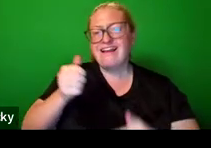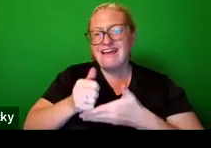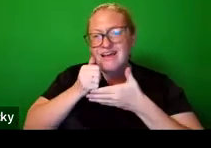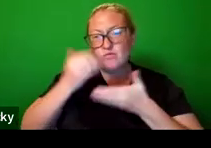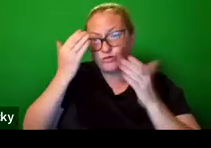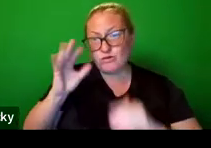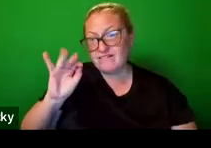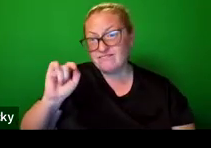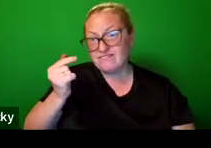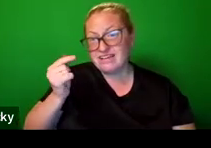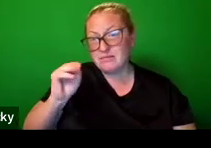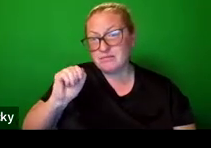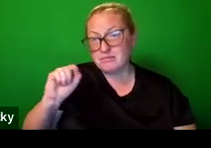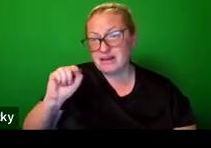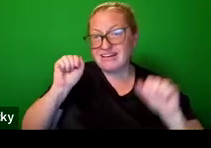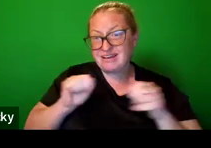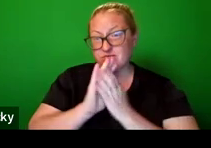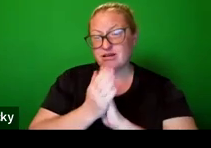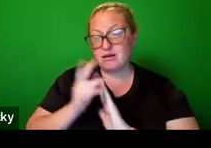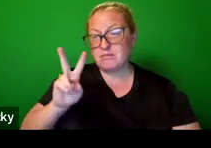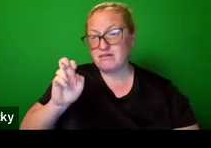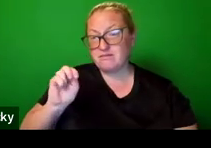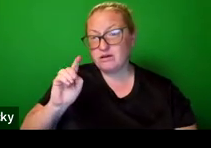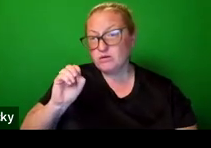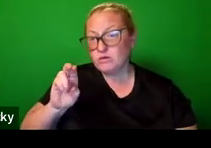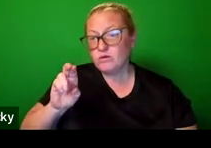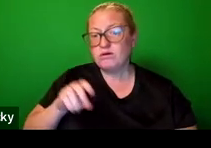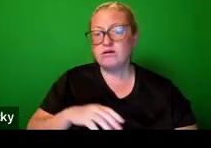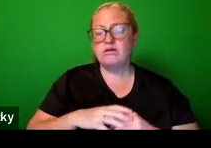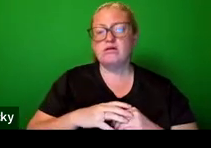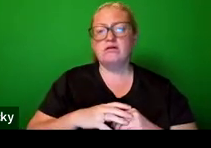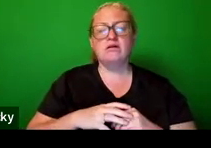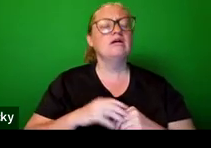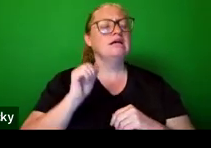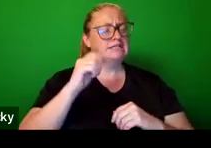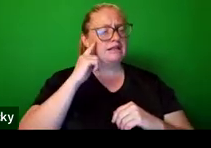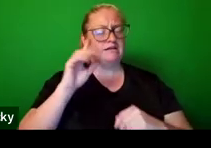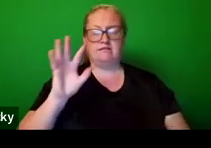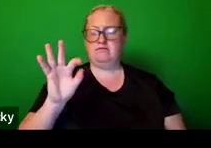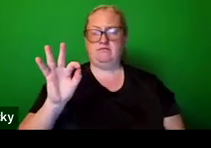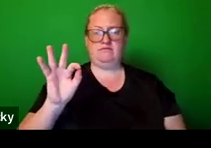FICMAT could be a vendor, but I don't know, Michelle, if. Yes, I believe that FICMAT